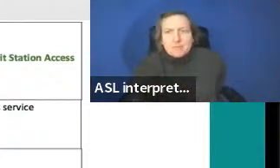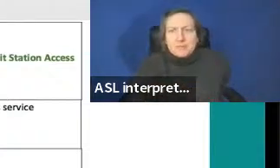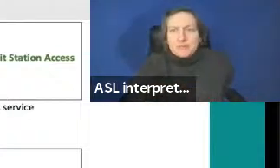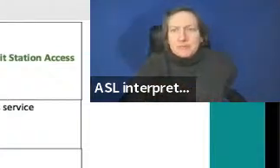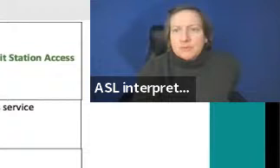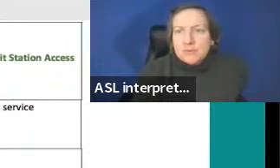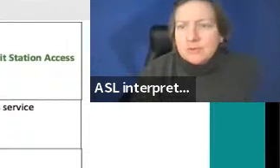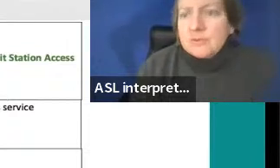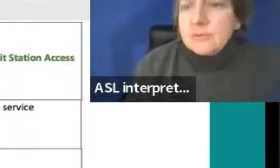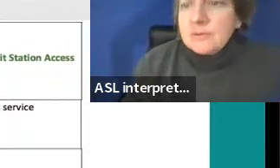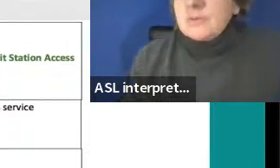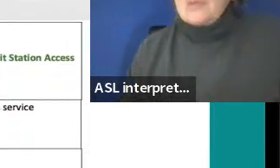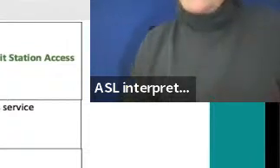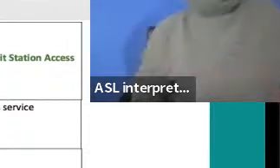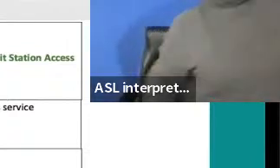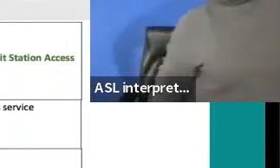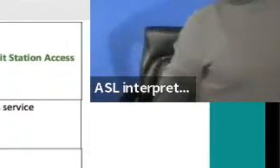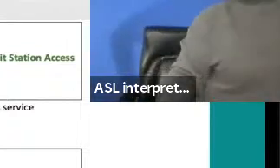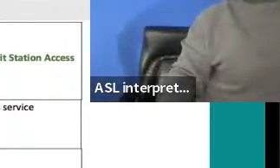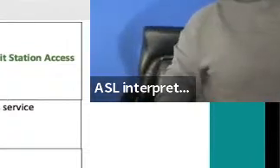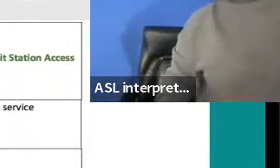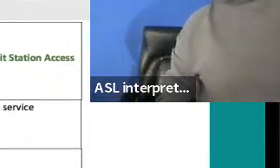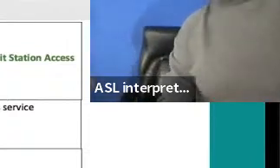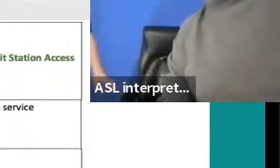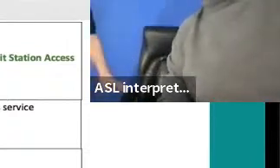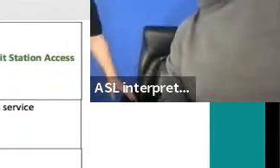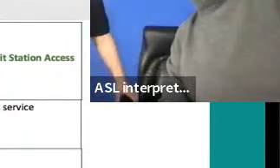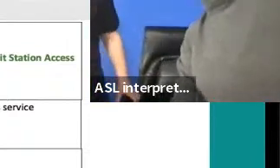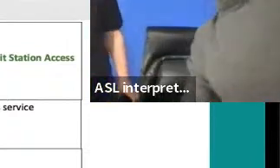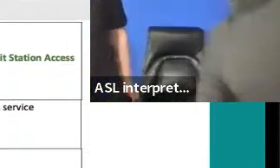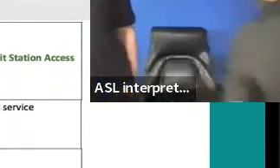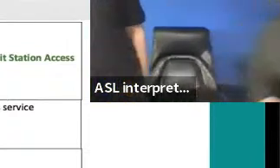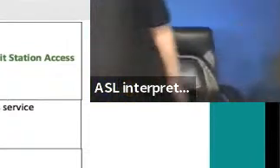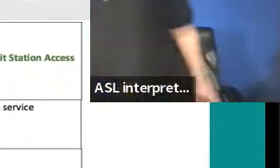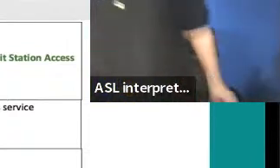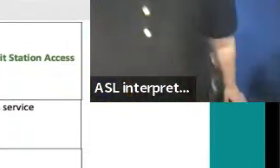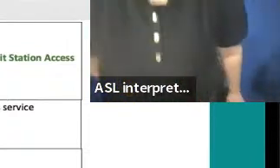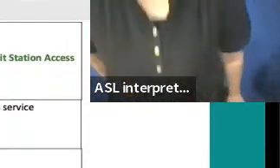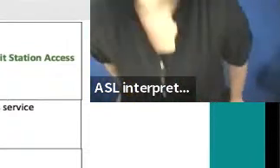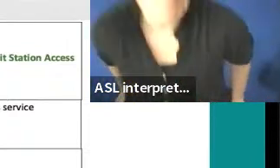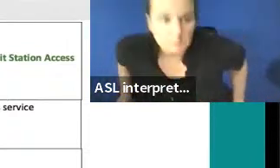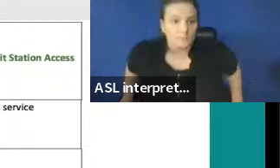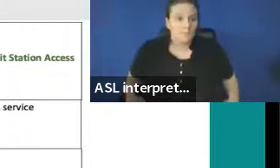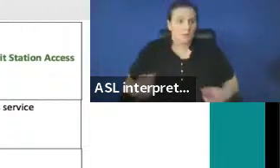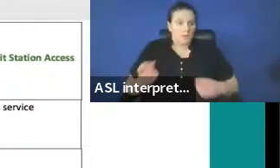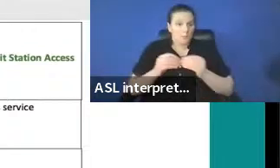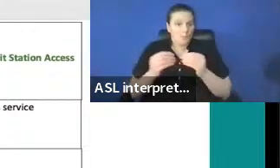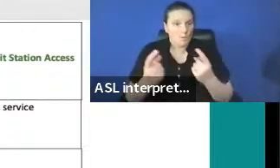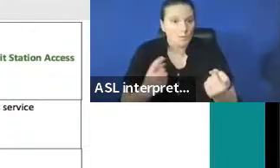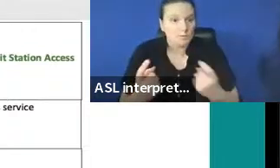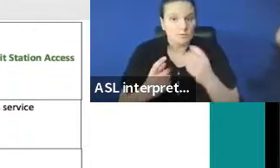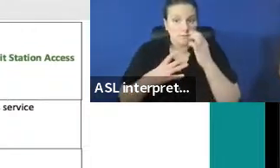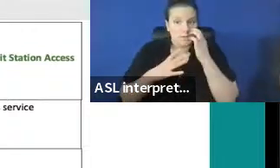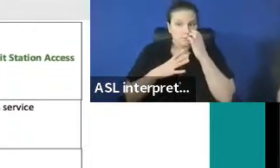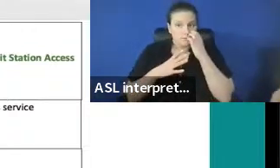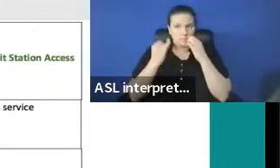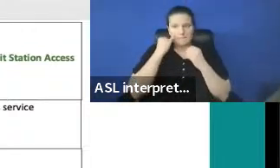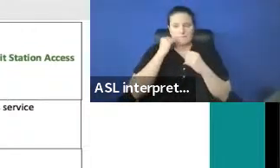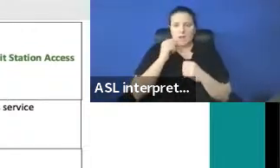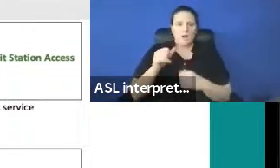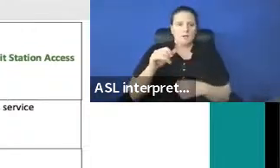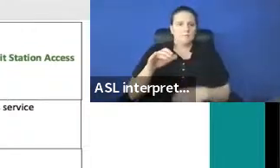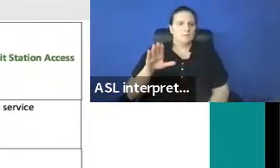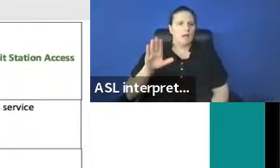any other questions, we'll take them. If not, I'm going to turn it over to Tom Bennett, who's the IBR